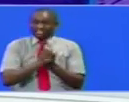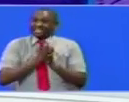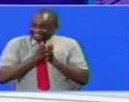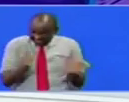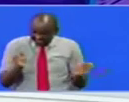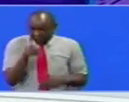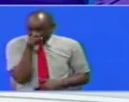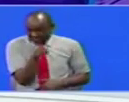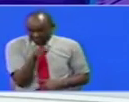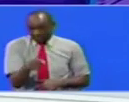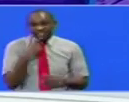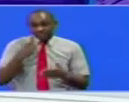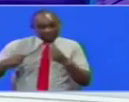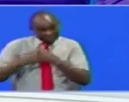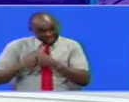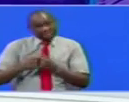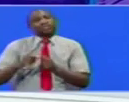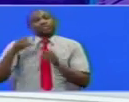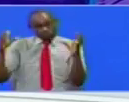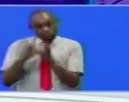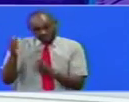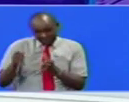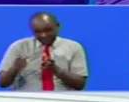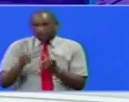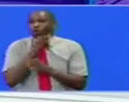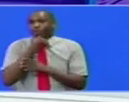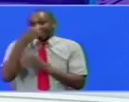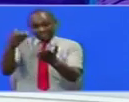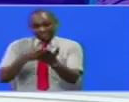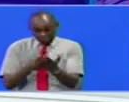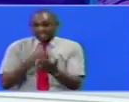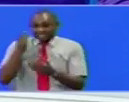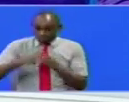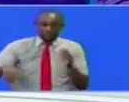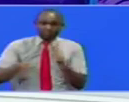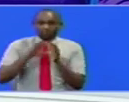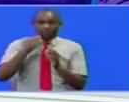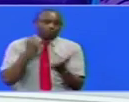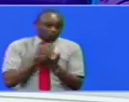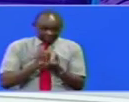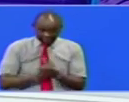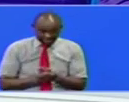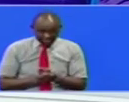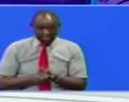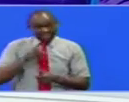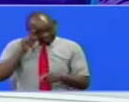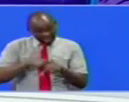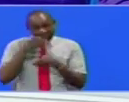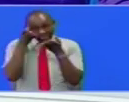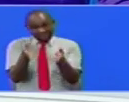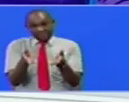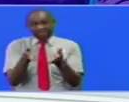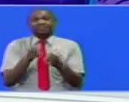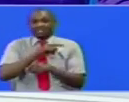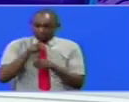General Edward Oko has challenged a petition presented to Parliament seeking his removal from office. Appearing before the